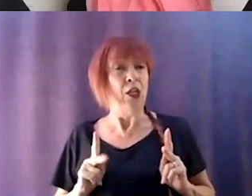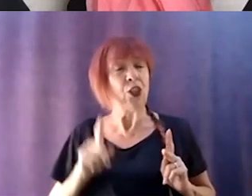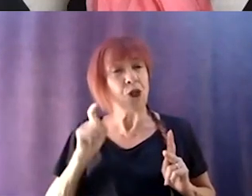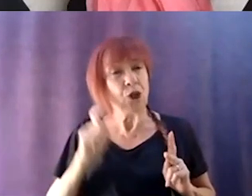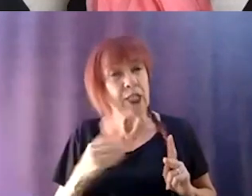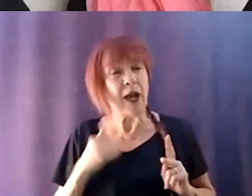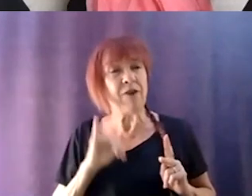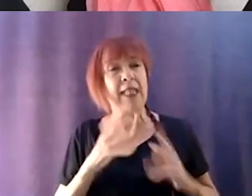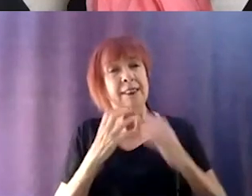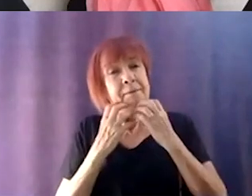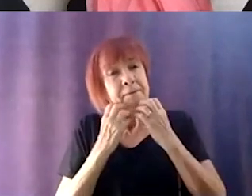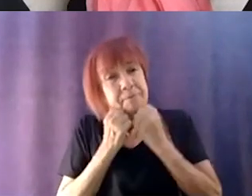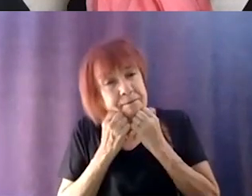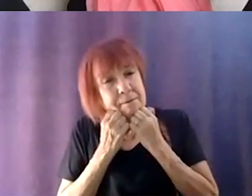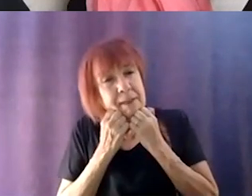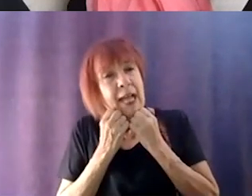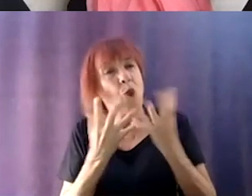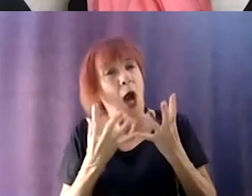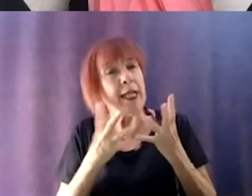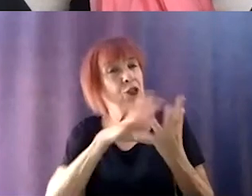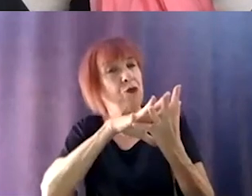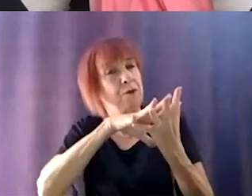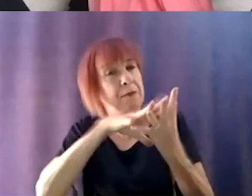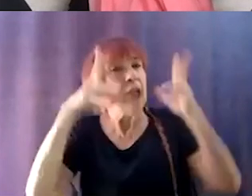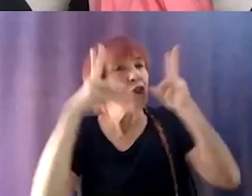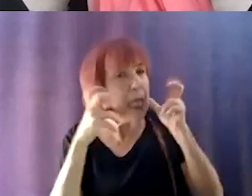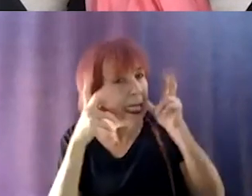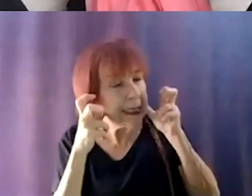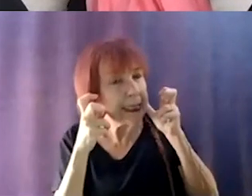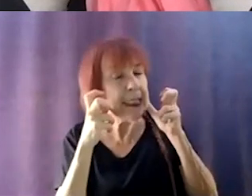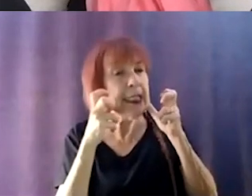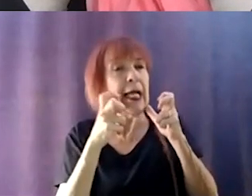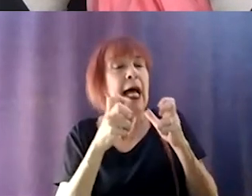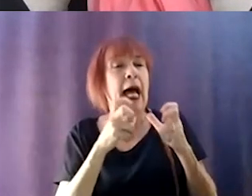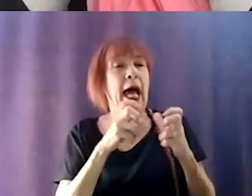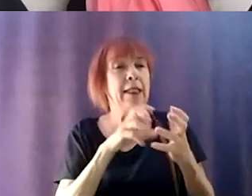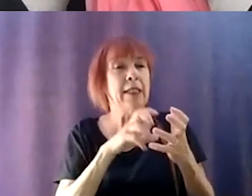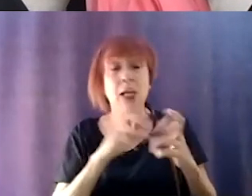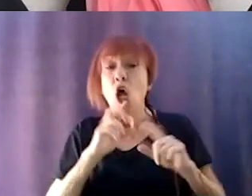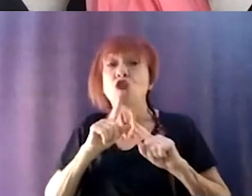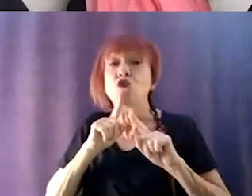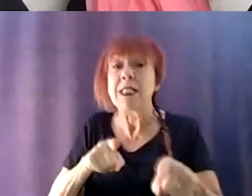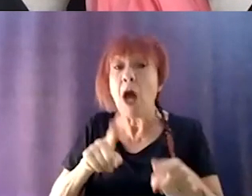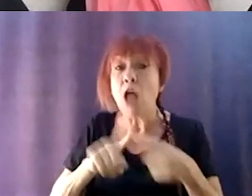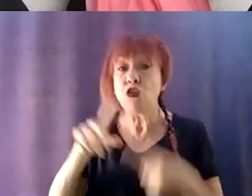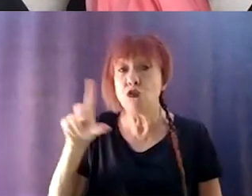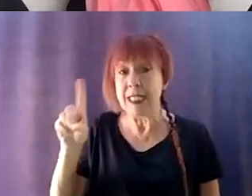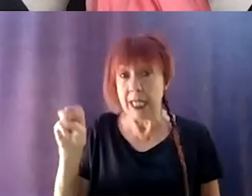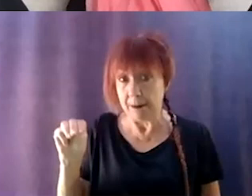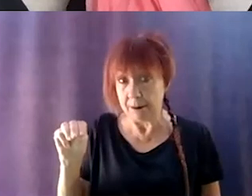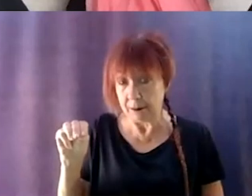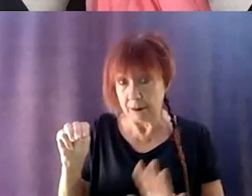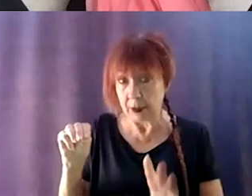sort of yearn to listen and learn, and responding to DMs. I don't think that's something we touched on in